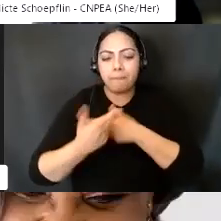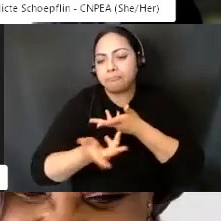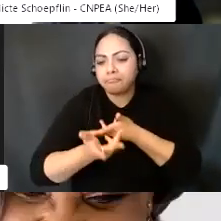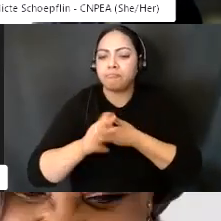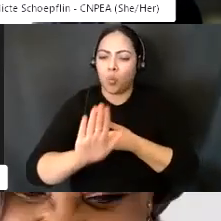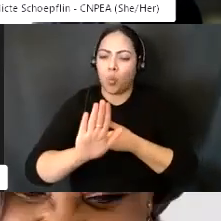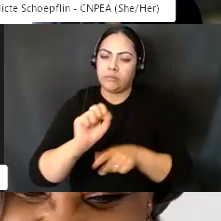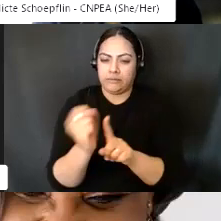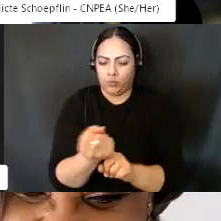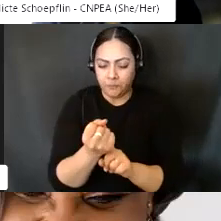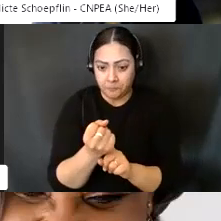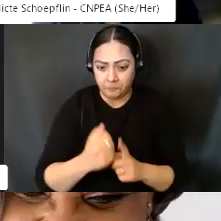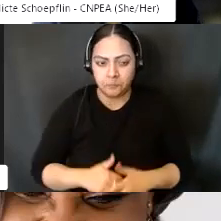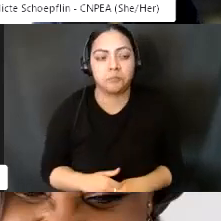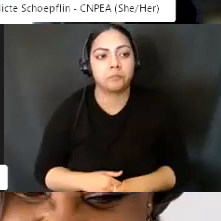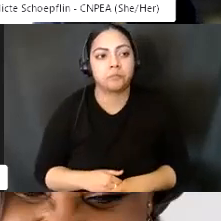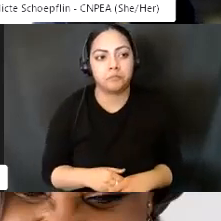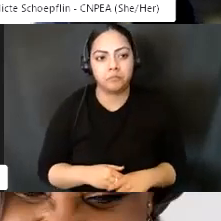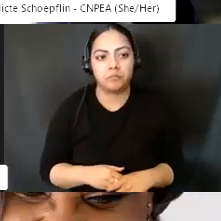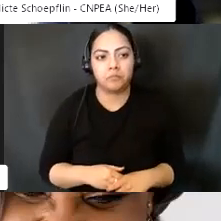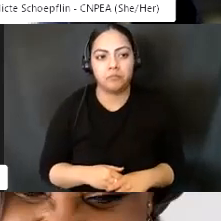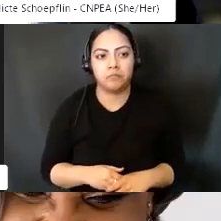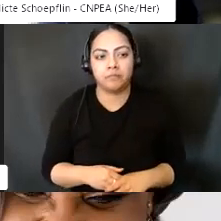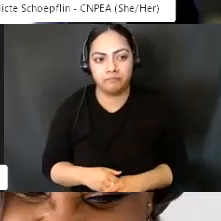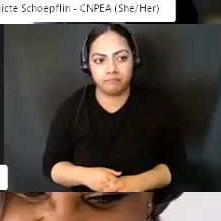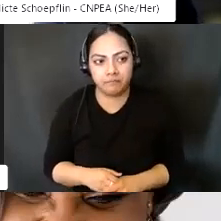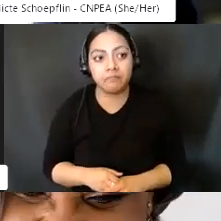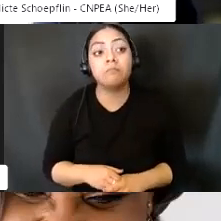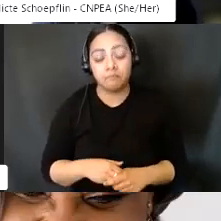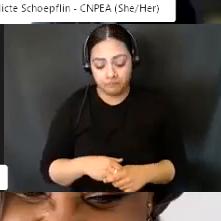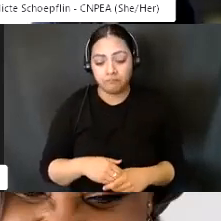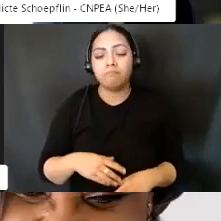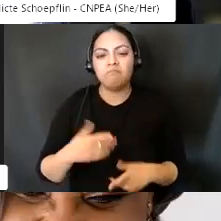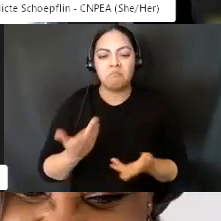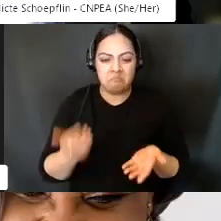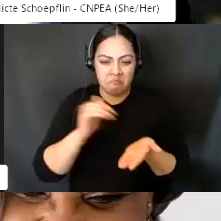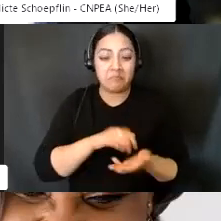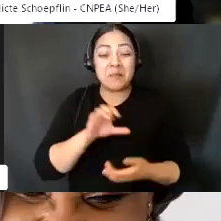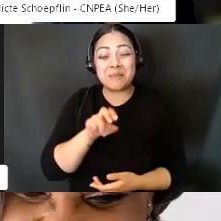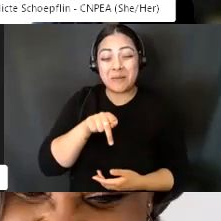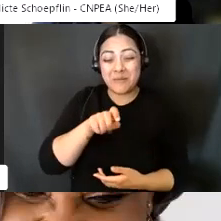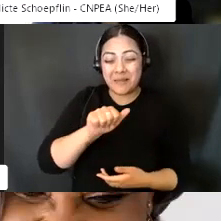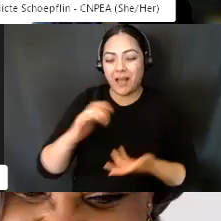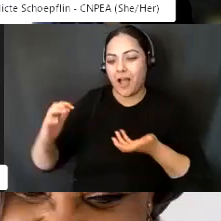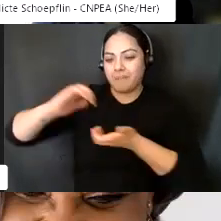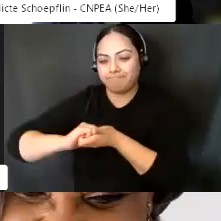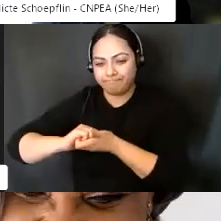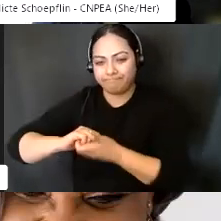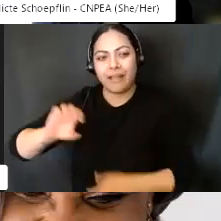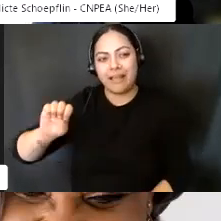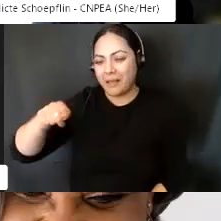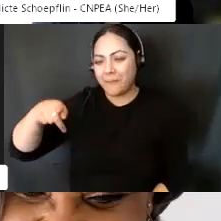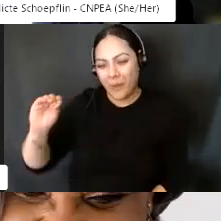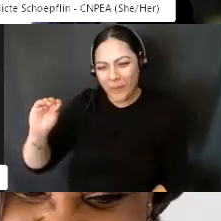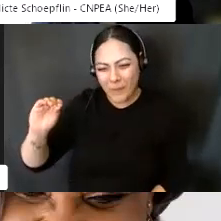So, as I mentioned, we are doing this webinar in collaboration with Elder Abuse Prevention Ontario, known as